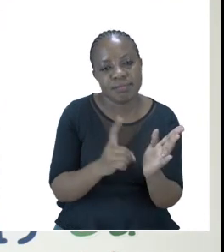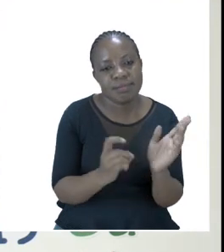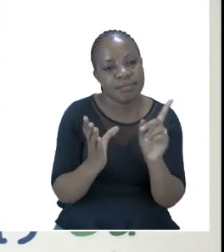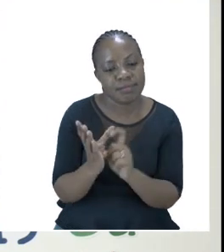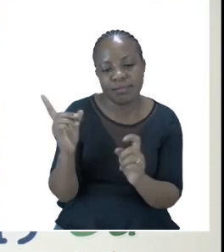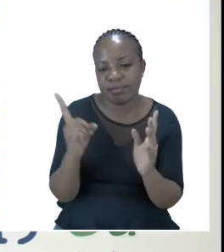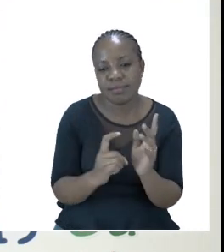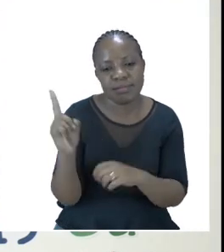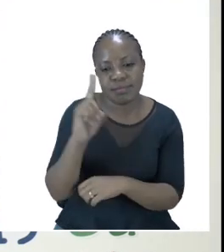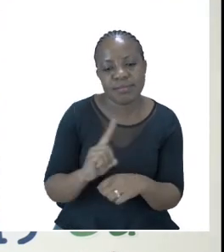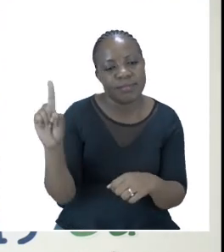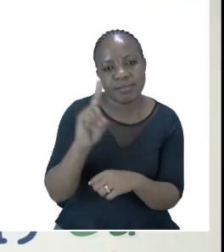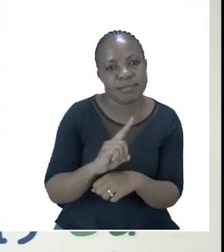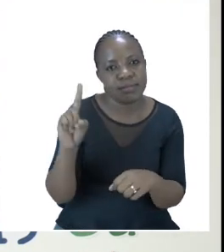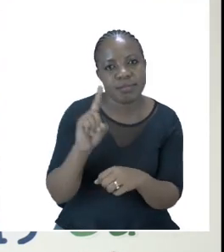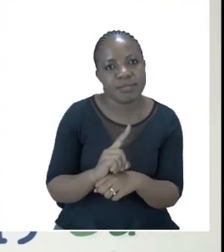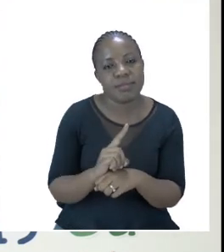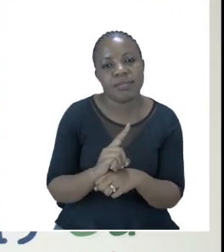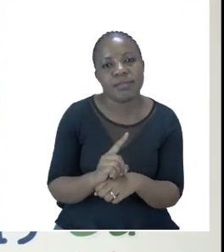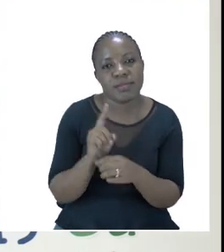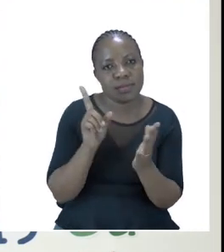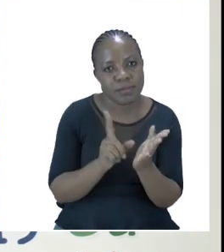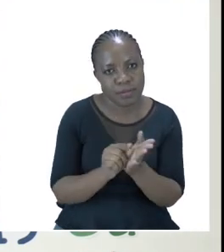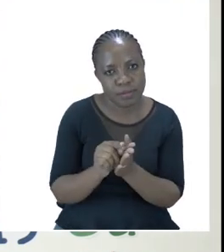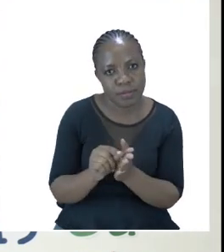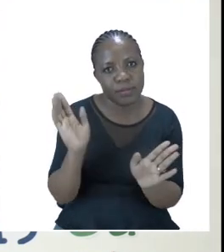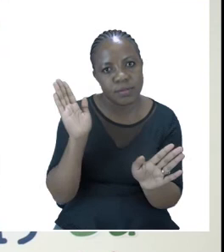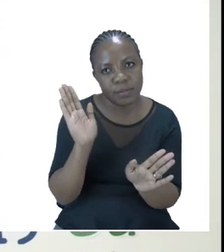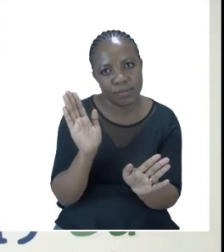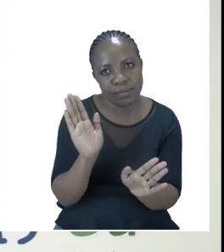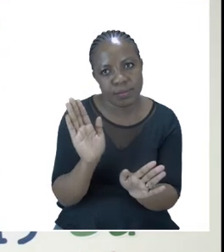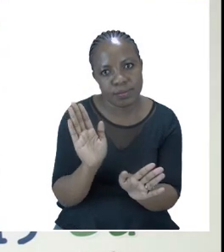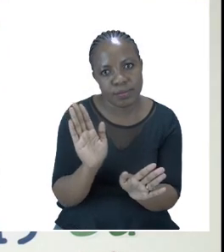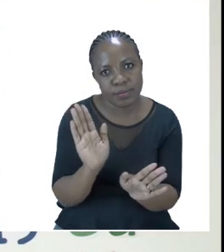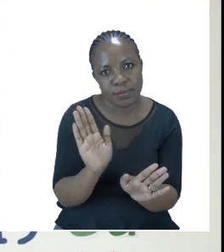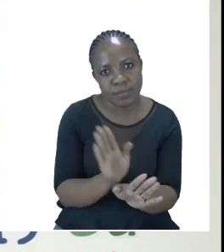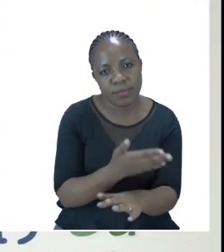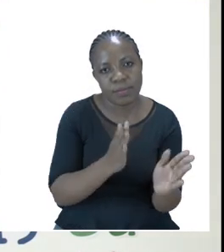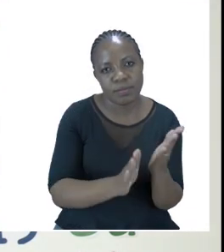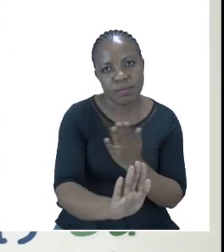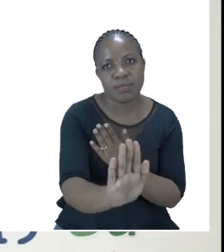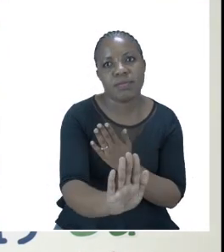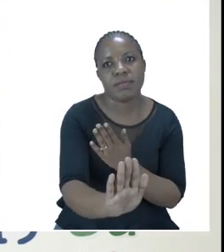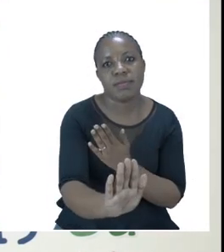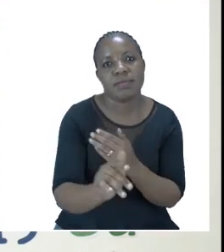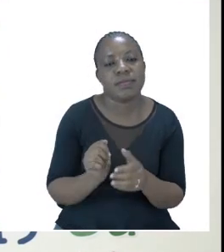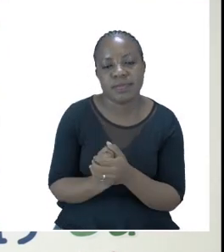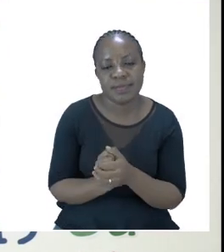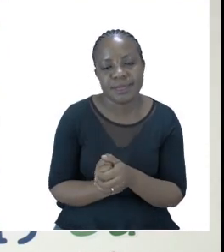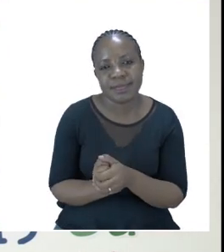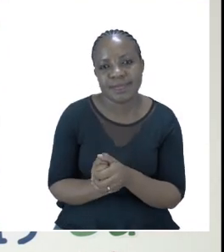Sanitize every day so the germs can stay away.